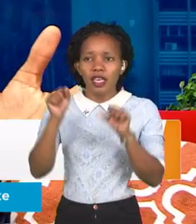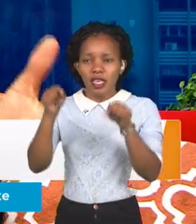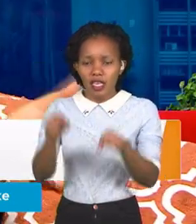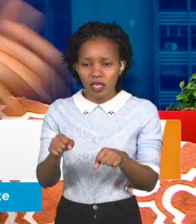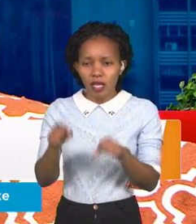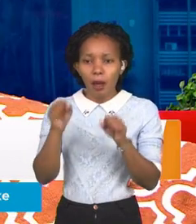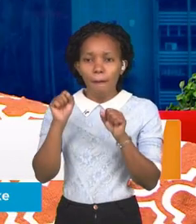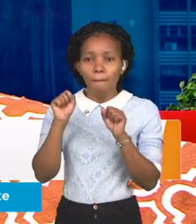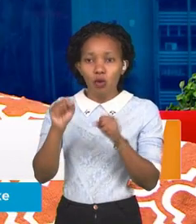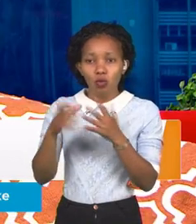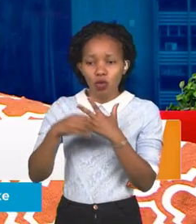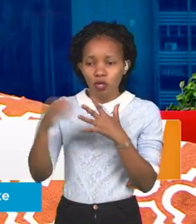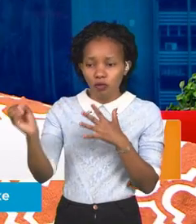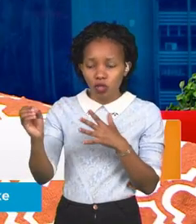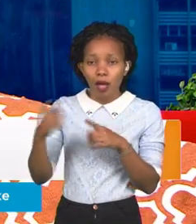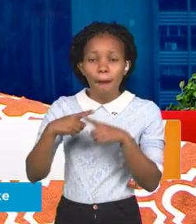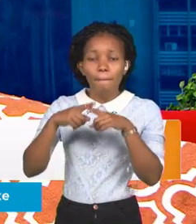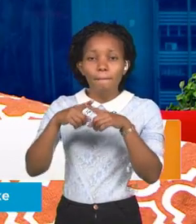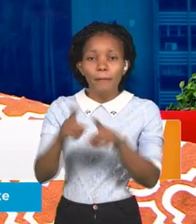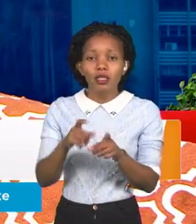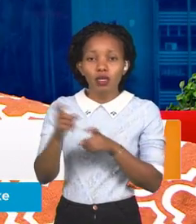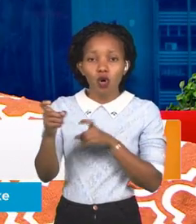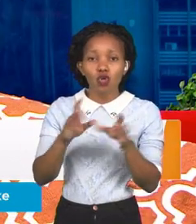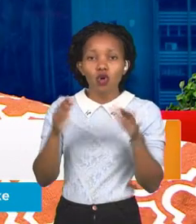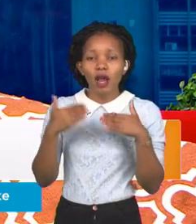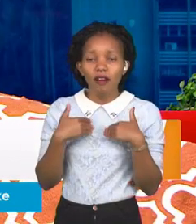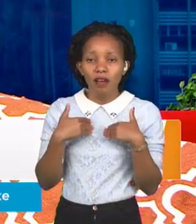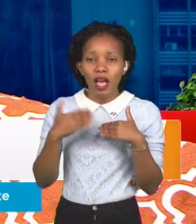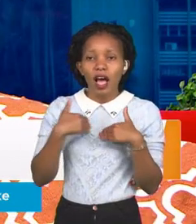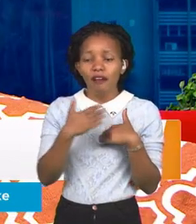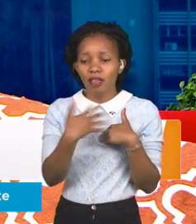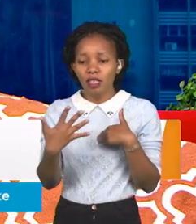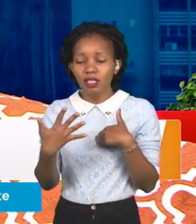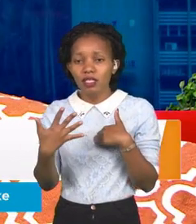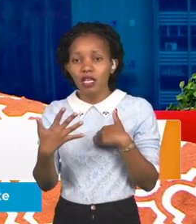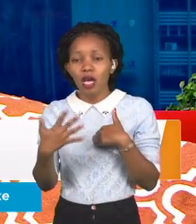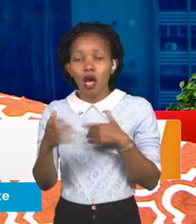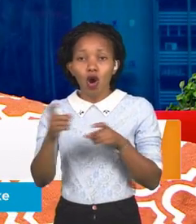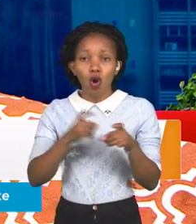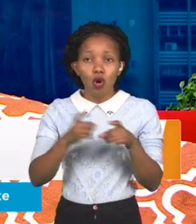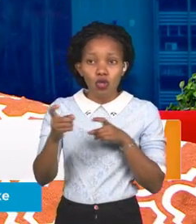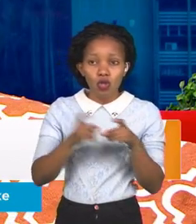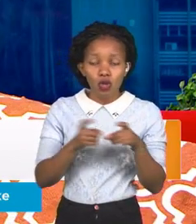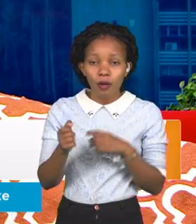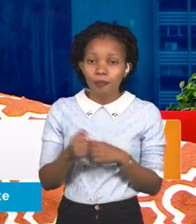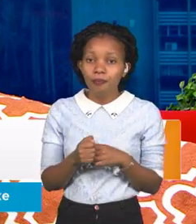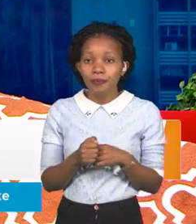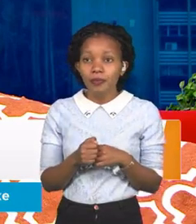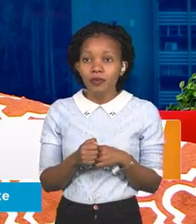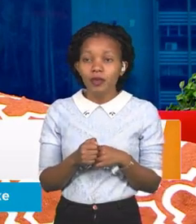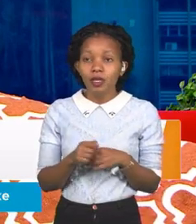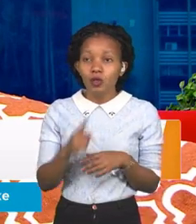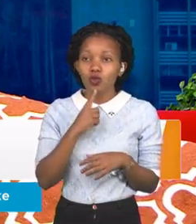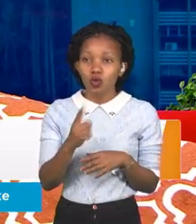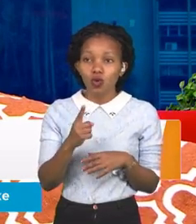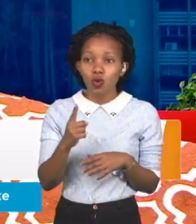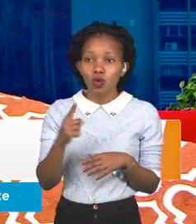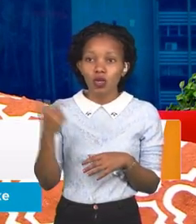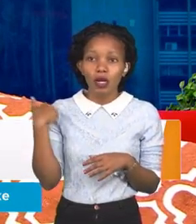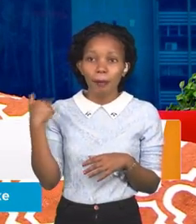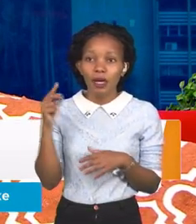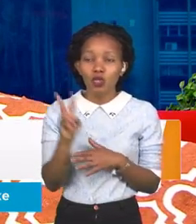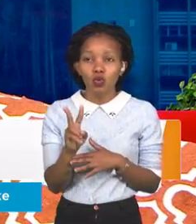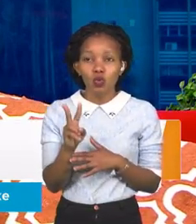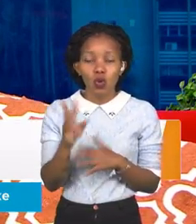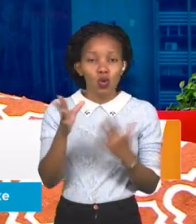divorce, but I have it under control. Having things under control. So, go to the second question,